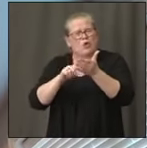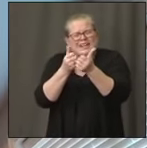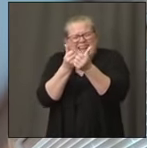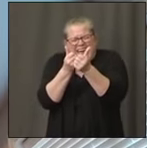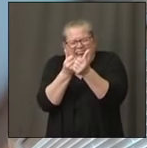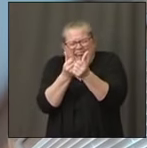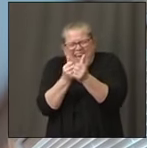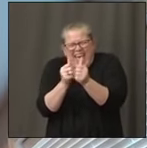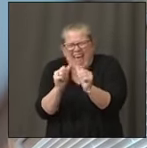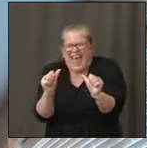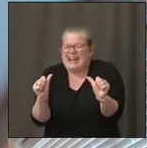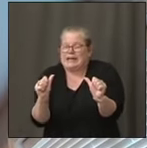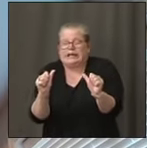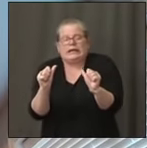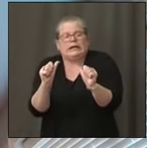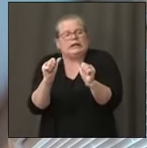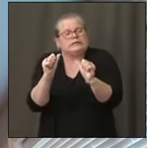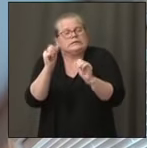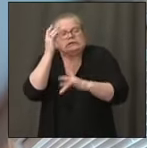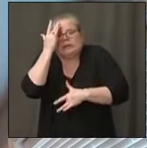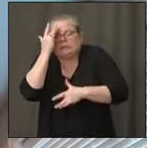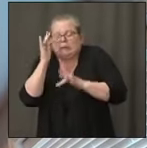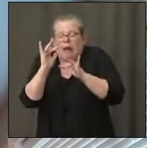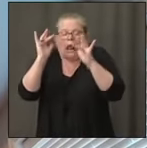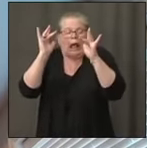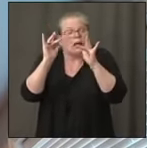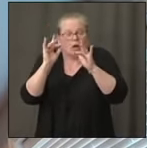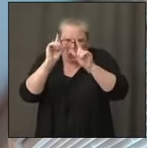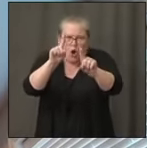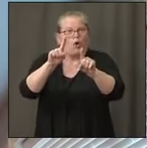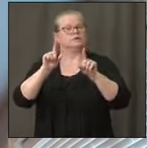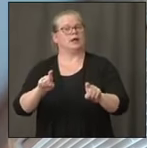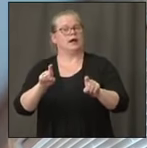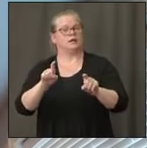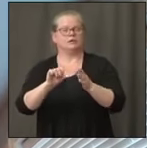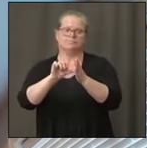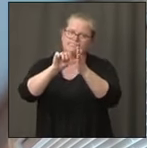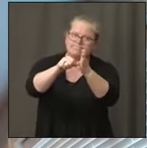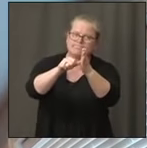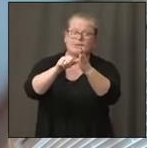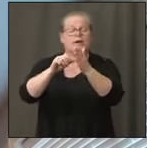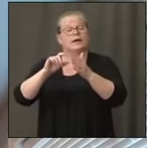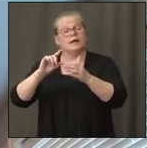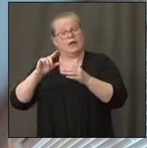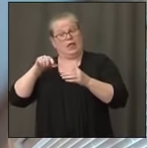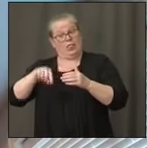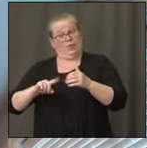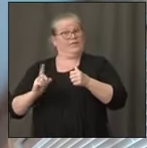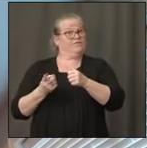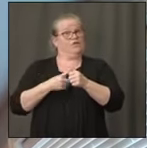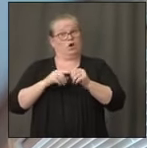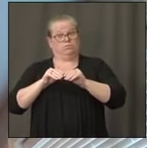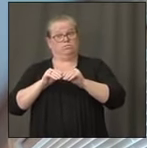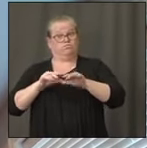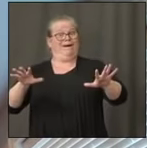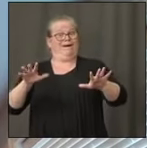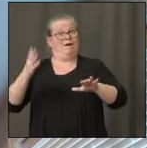of COVID-19. The beginning of this pandemic, when across the country testing was not easily available,